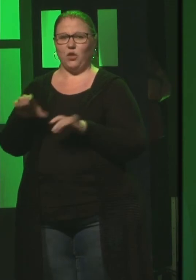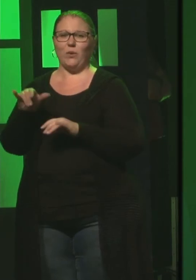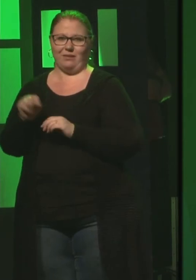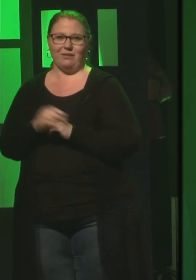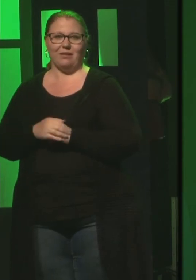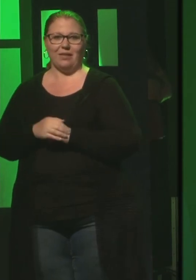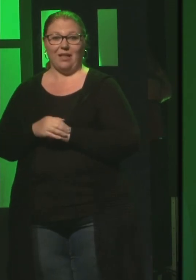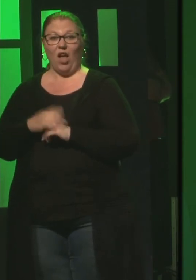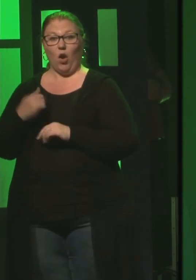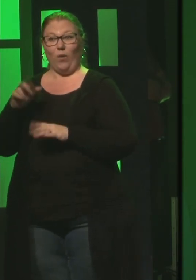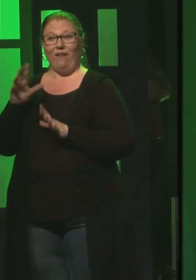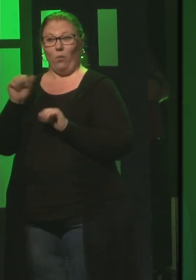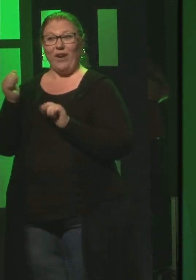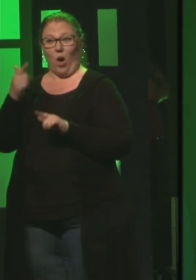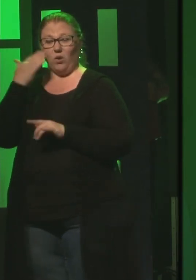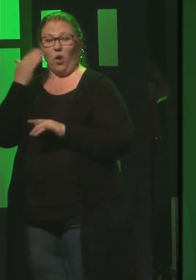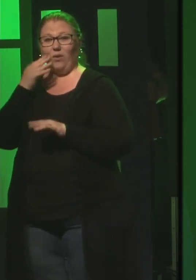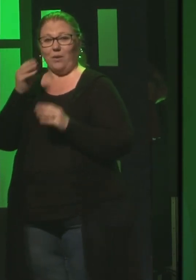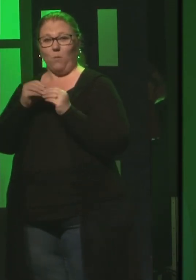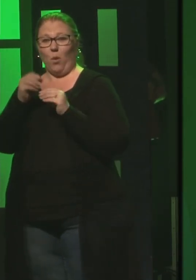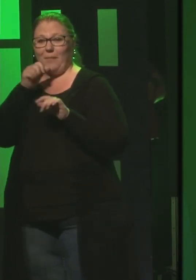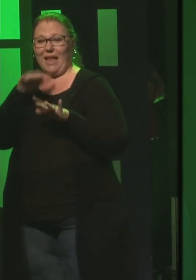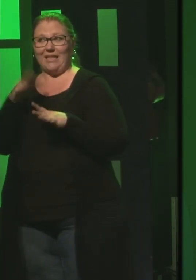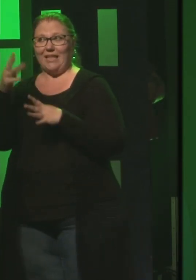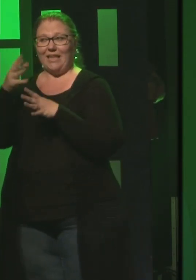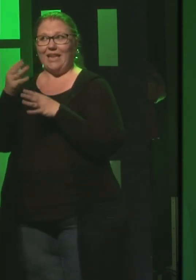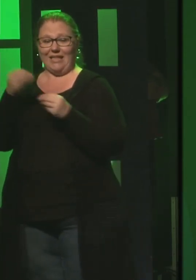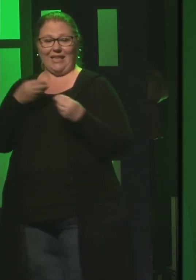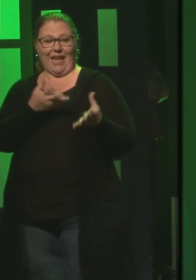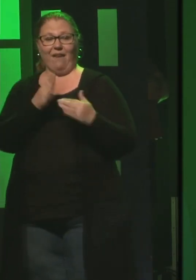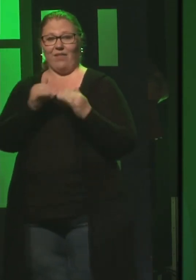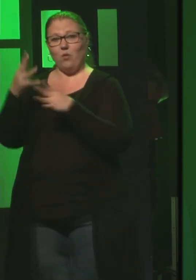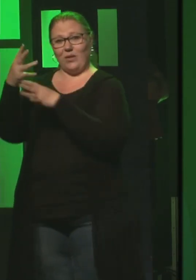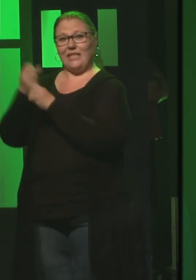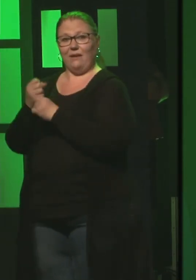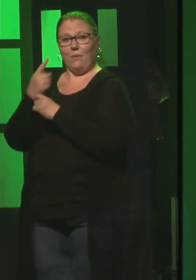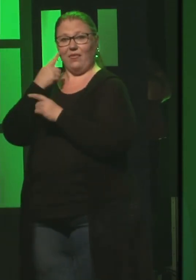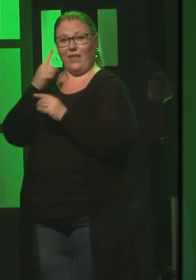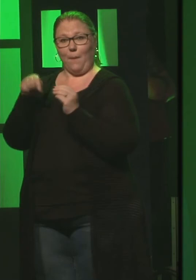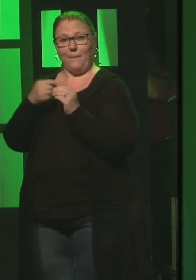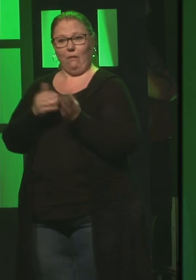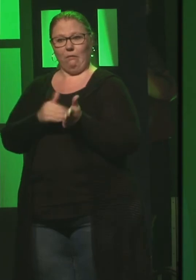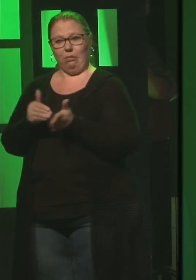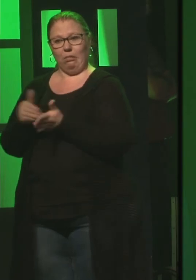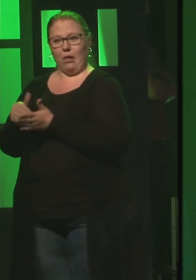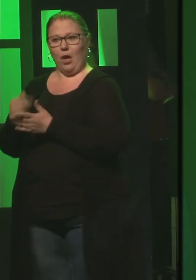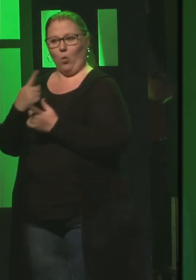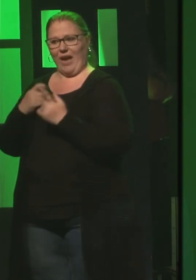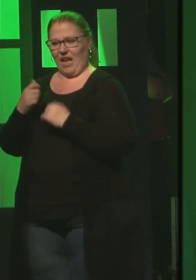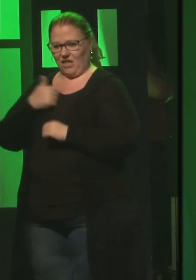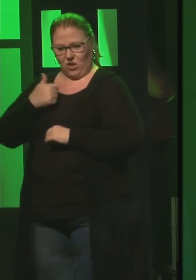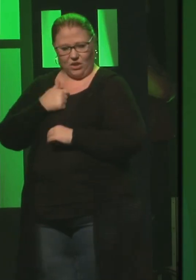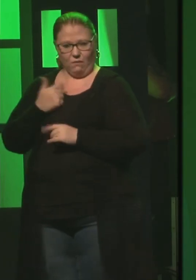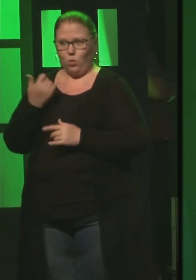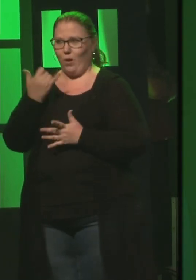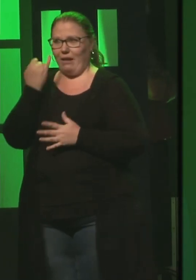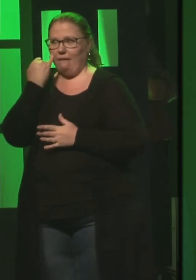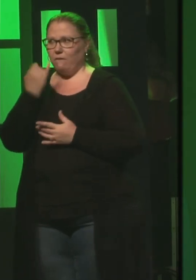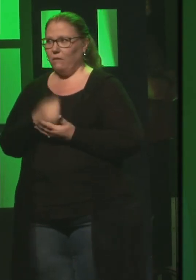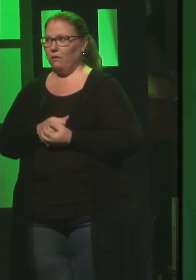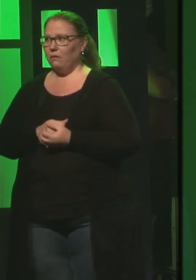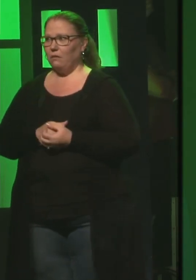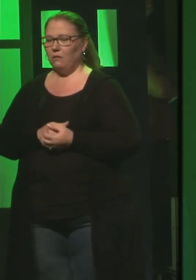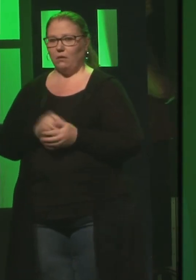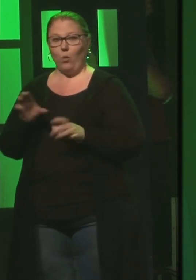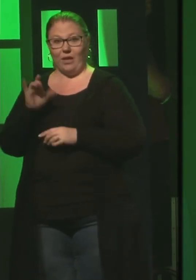it's more blessed to give than to receive, but if we take time to think about it on a regular basis, we then ask ourselves, what if? We did